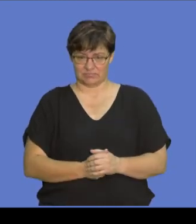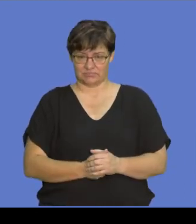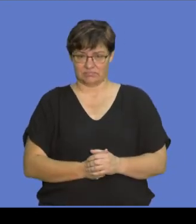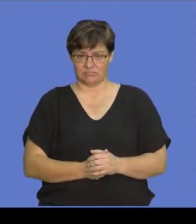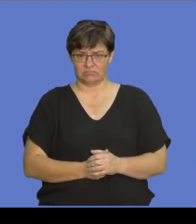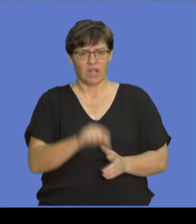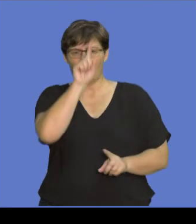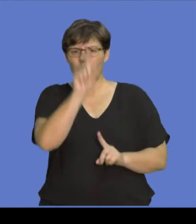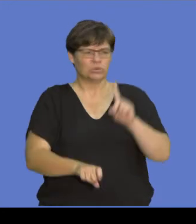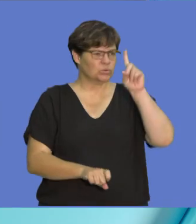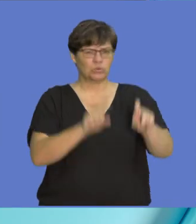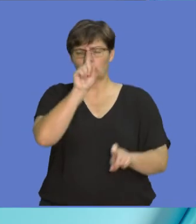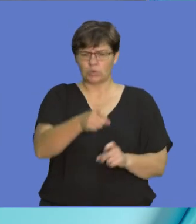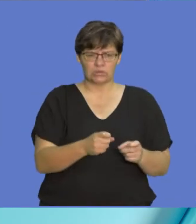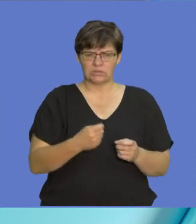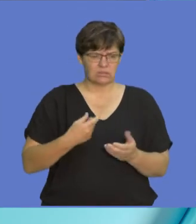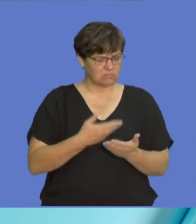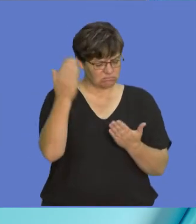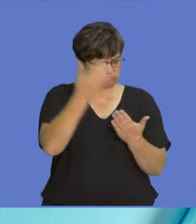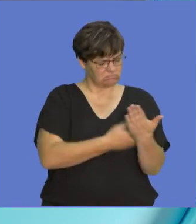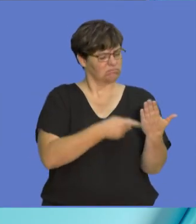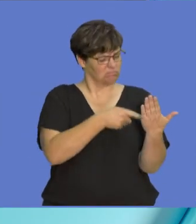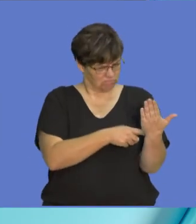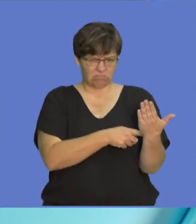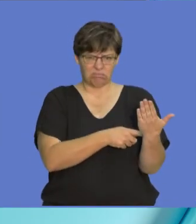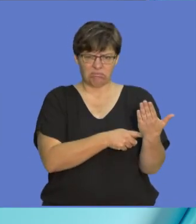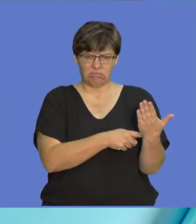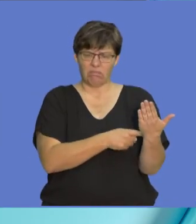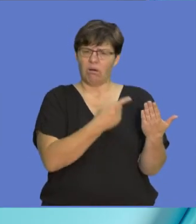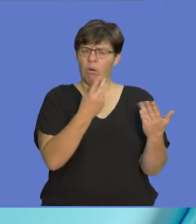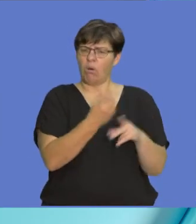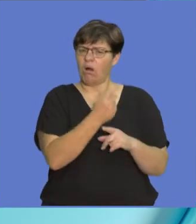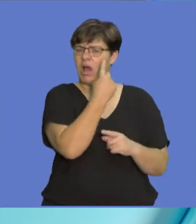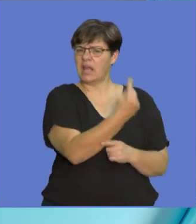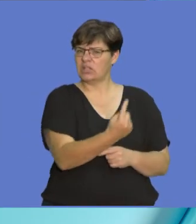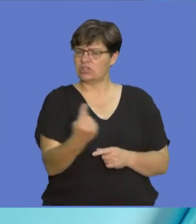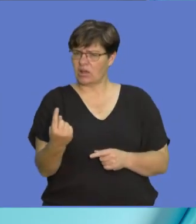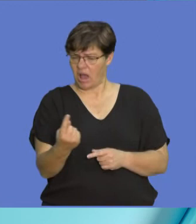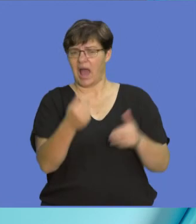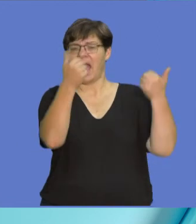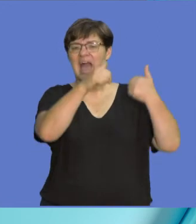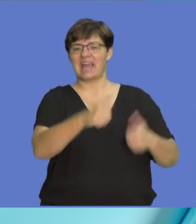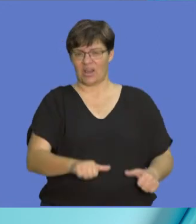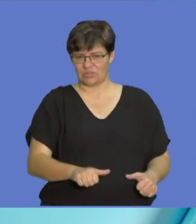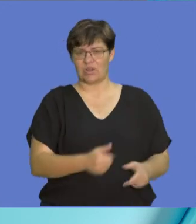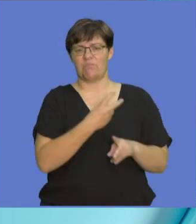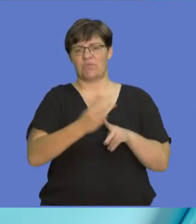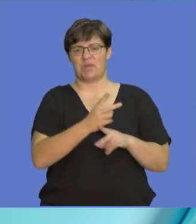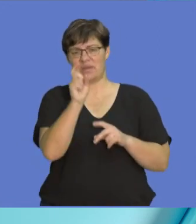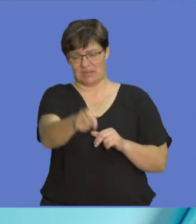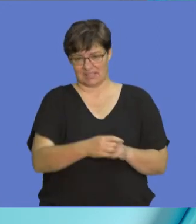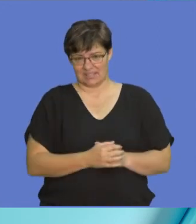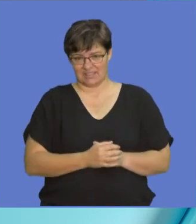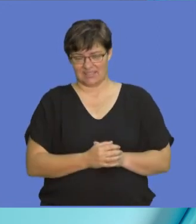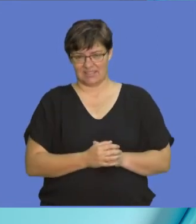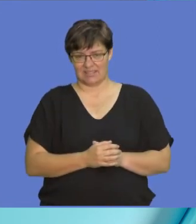question on this section, these are primarily the accounts that you have to prepare because they